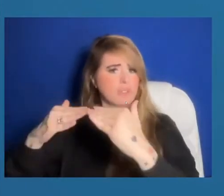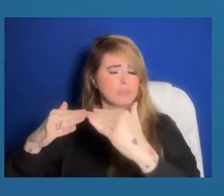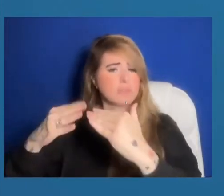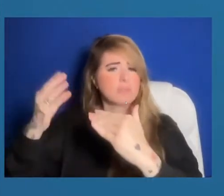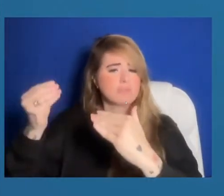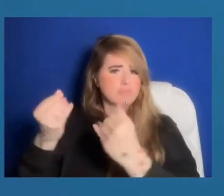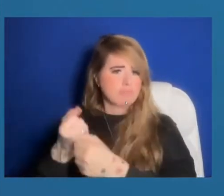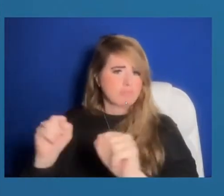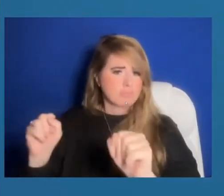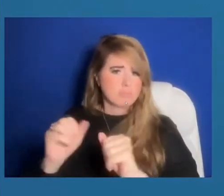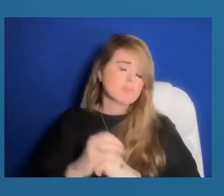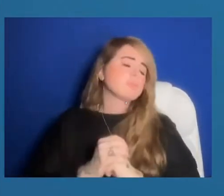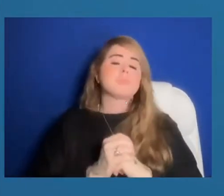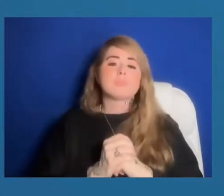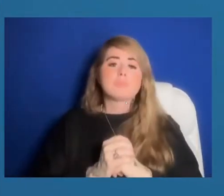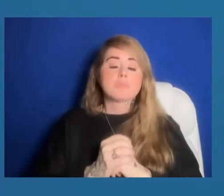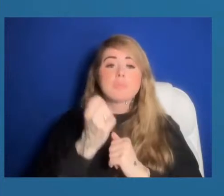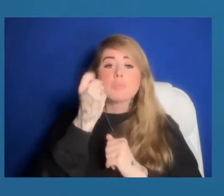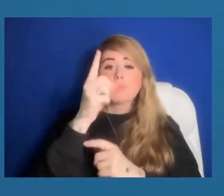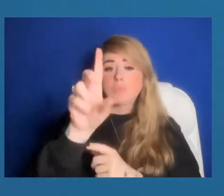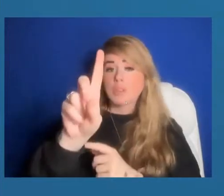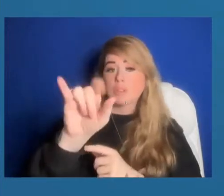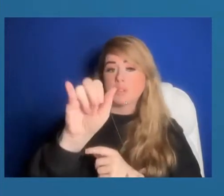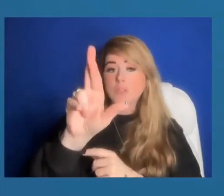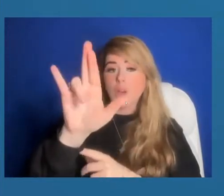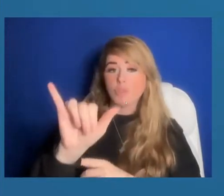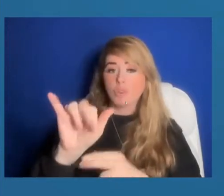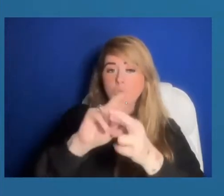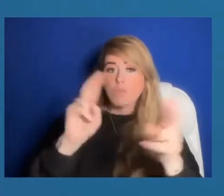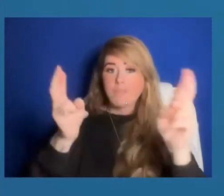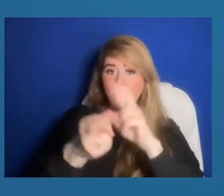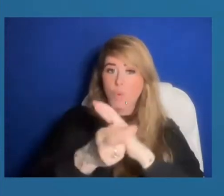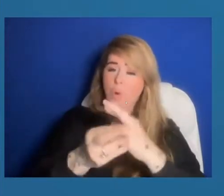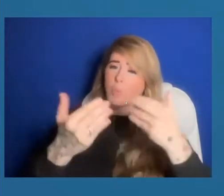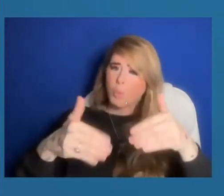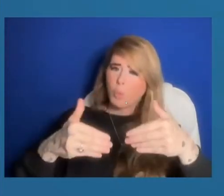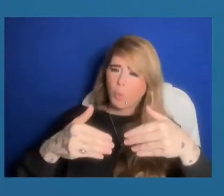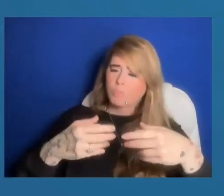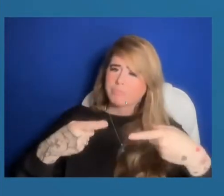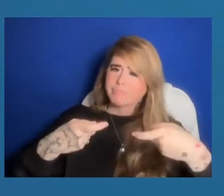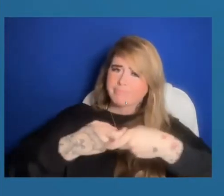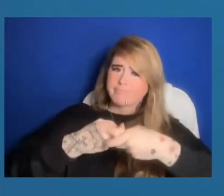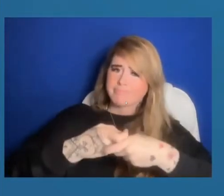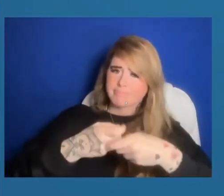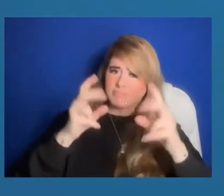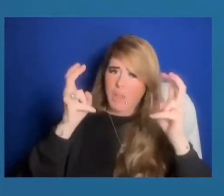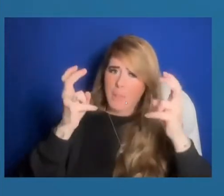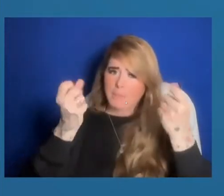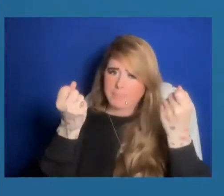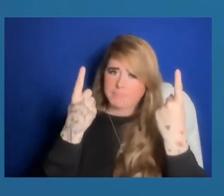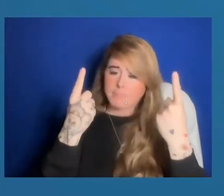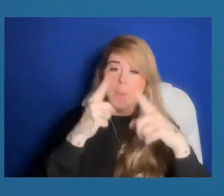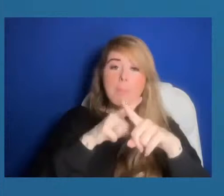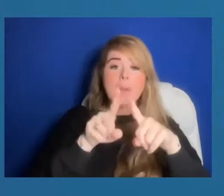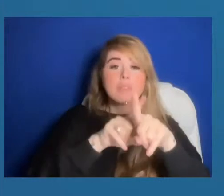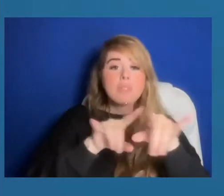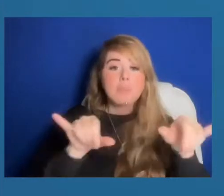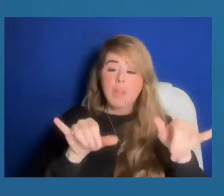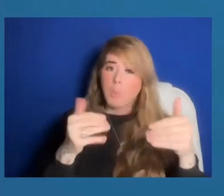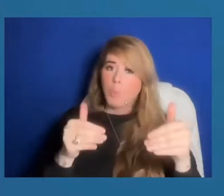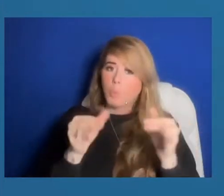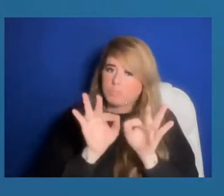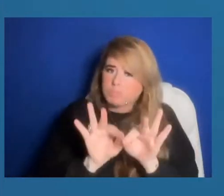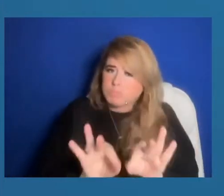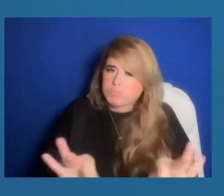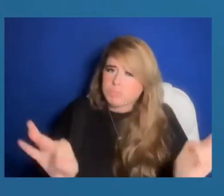While discovery reform is sometimes a complicated topic, I can assure you that it is something that is critical to